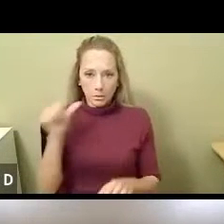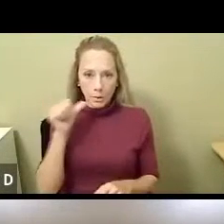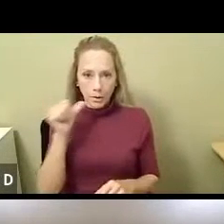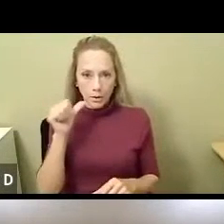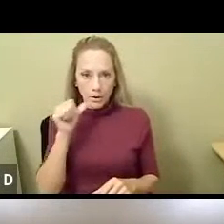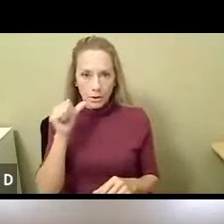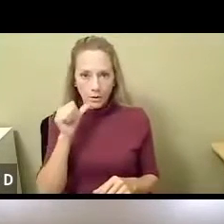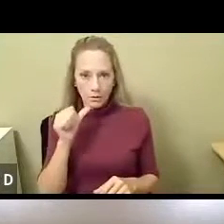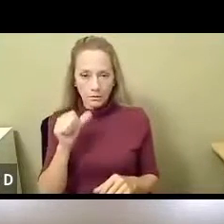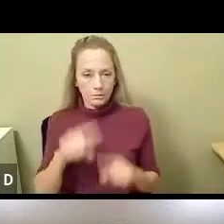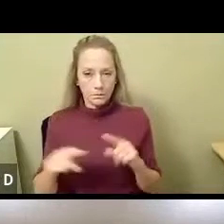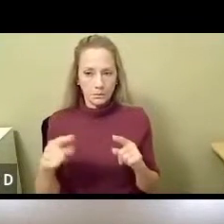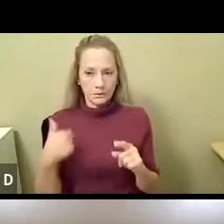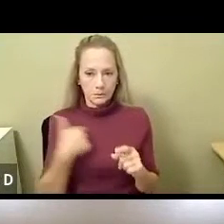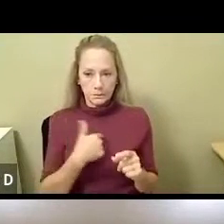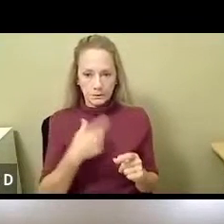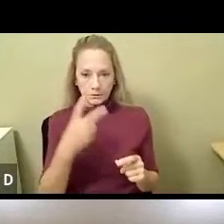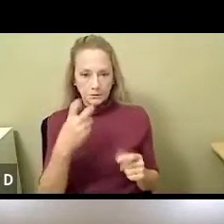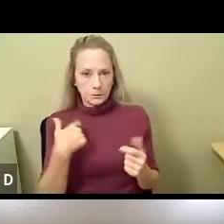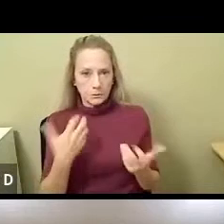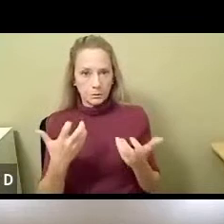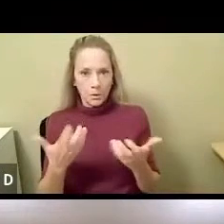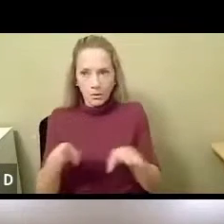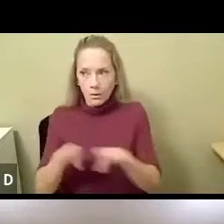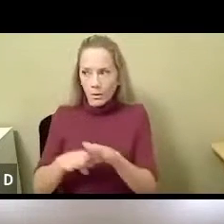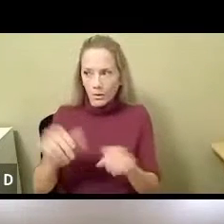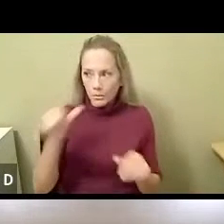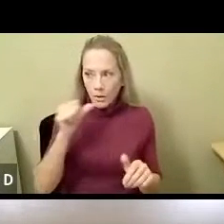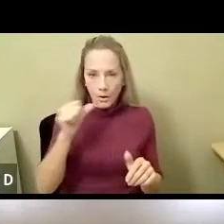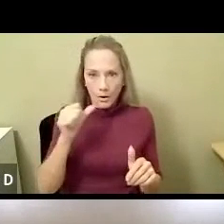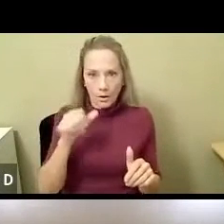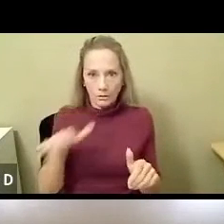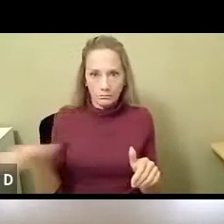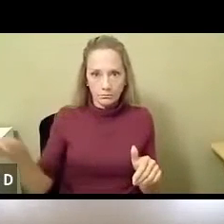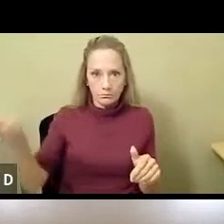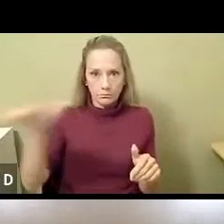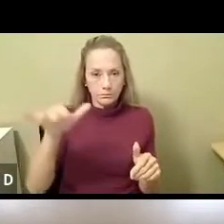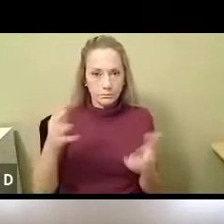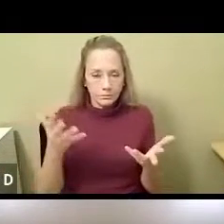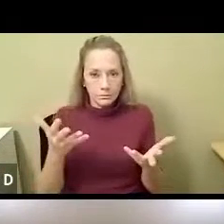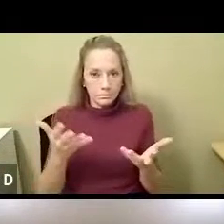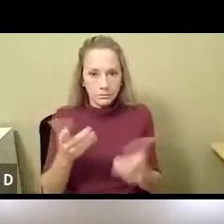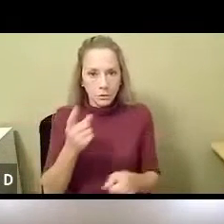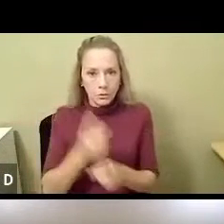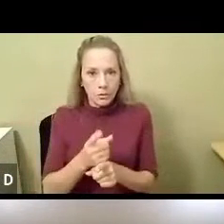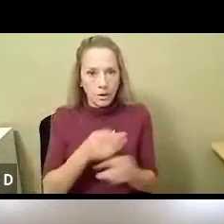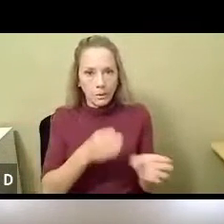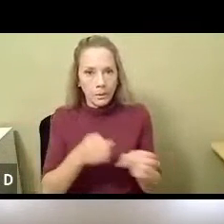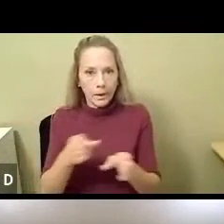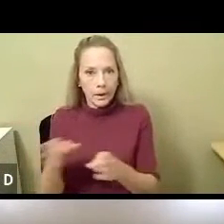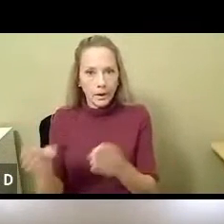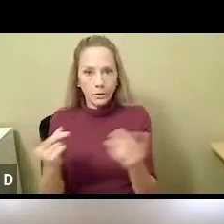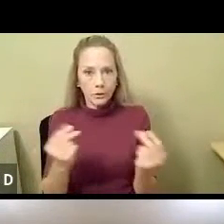route. But you know, what is the right route to go?